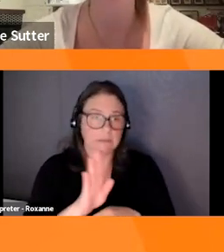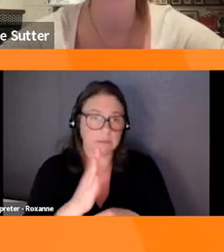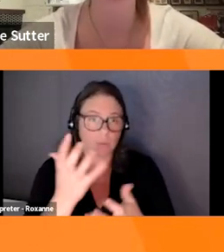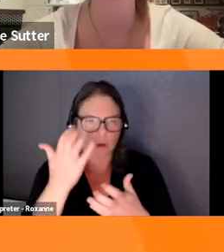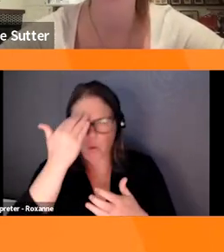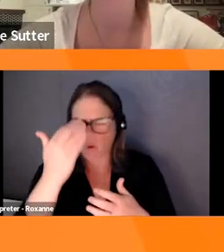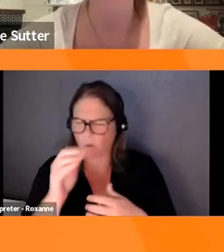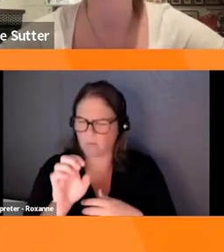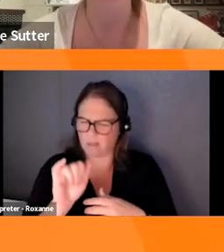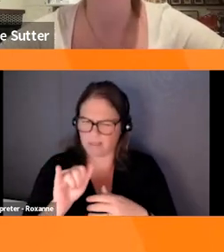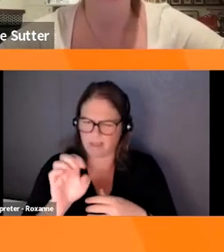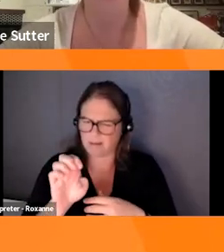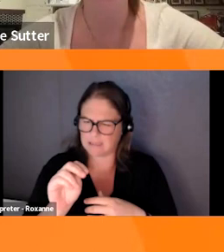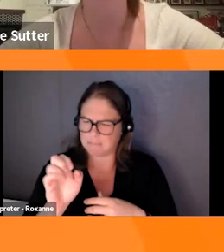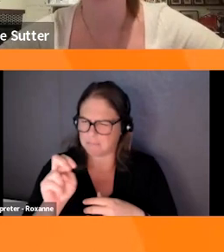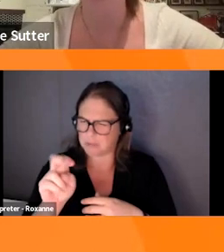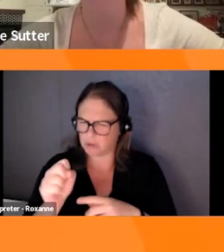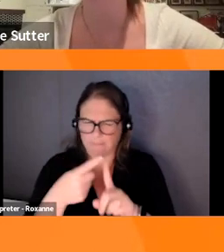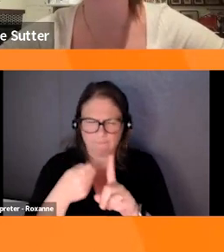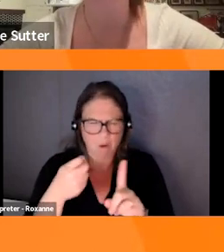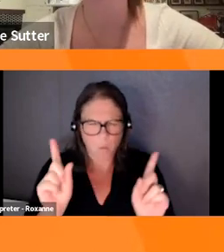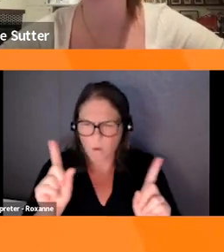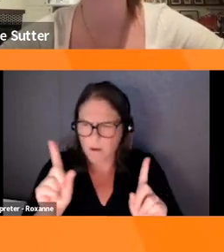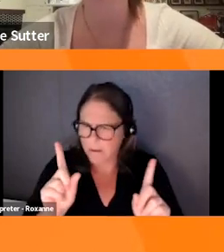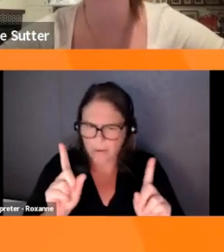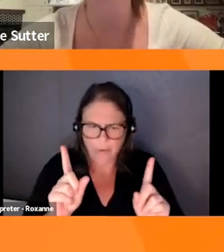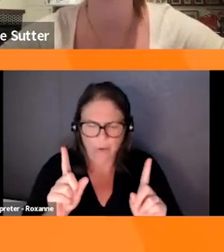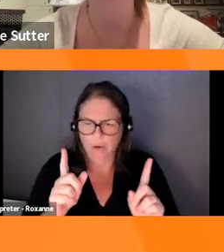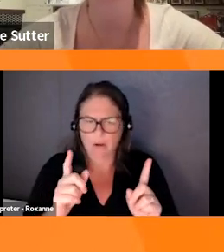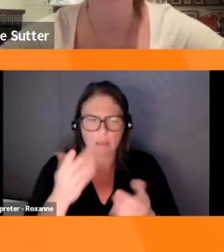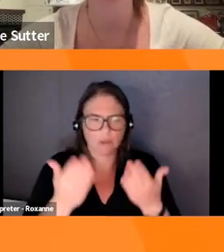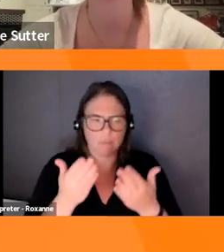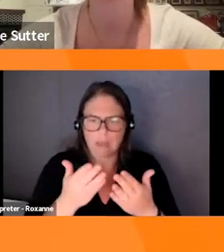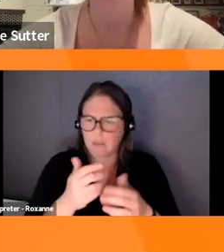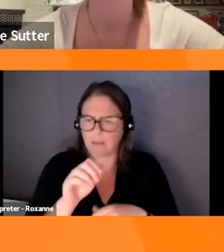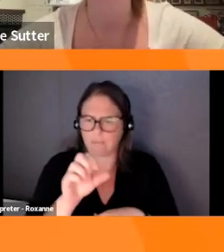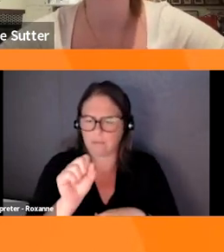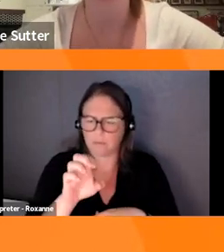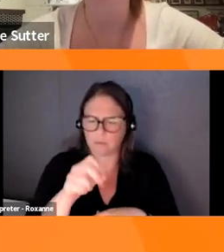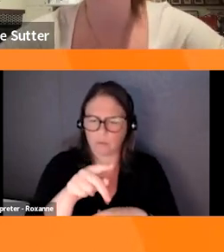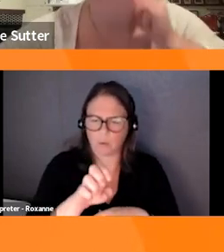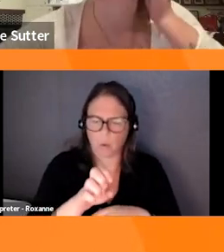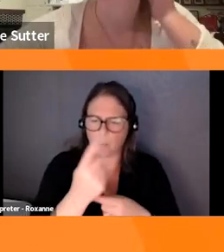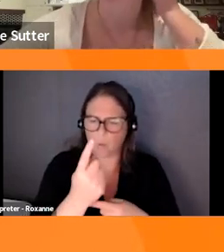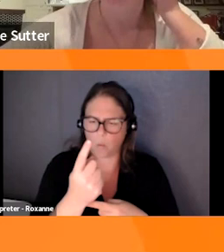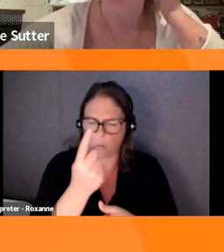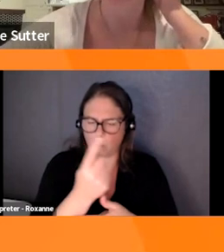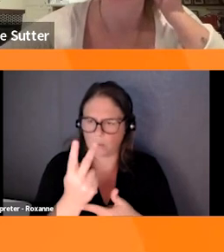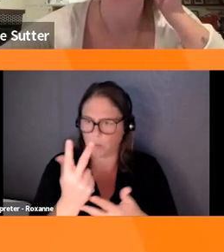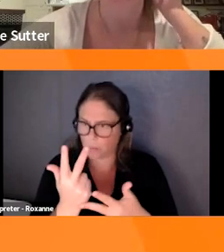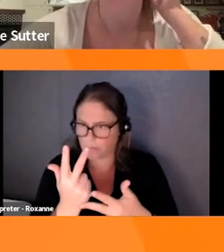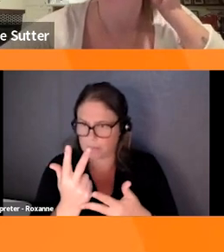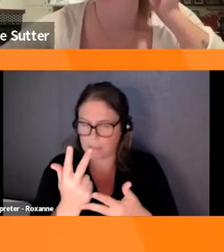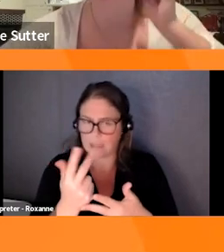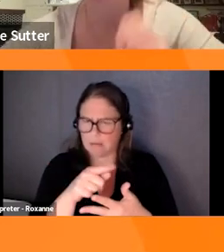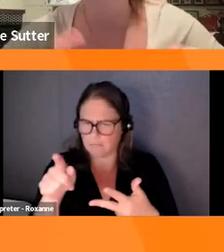emissions are coming from. So they might track their emissions by scope 1, 2, and 3, which if you are